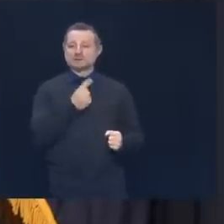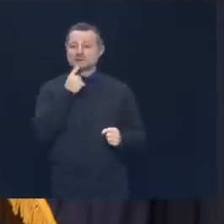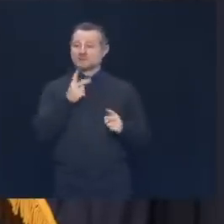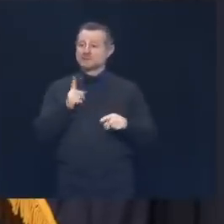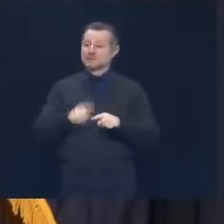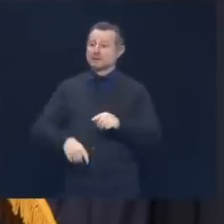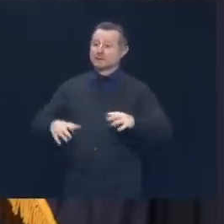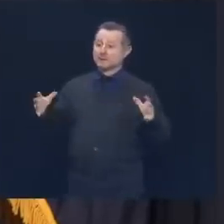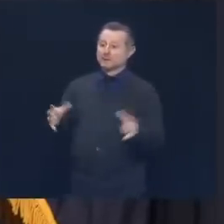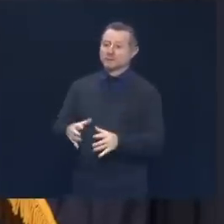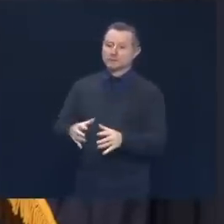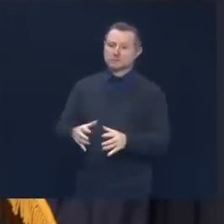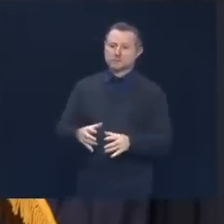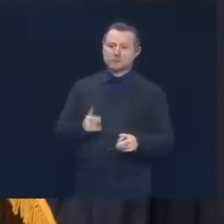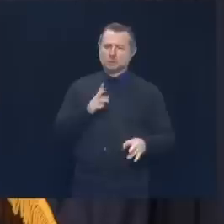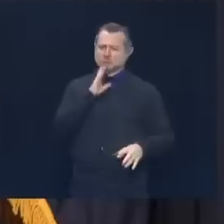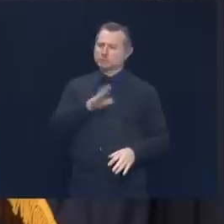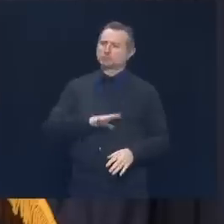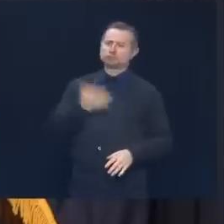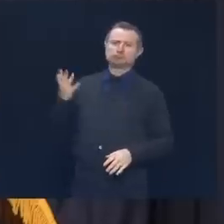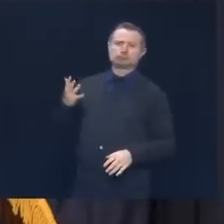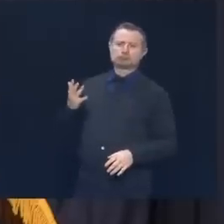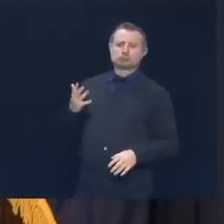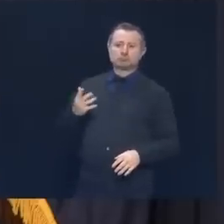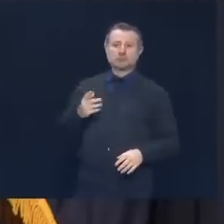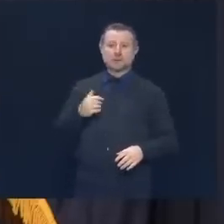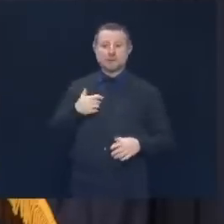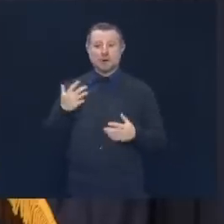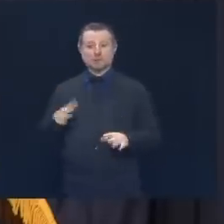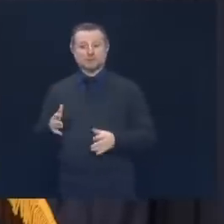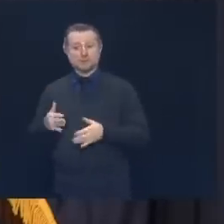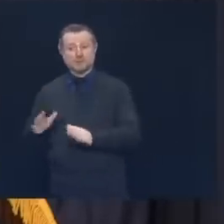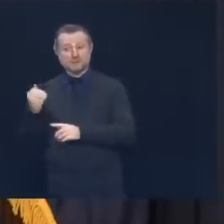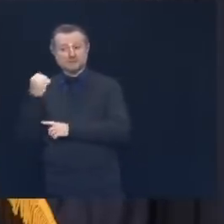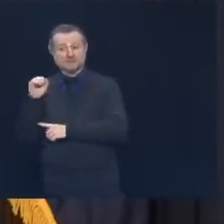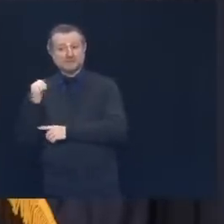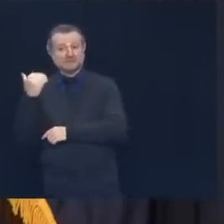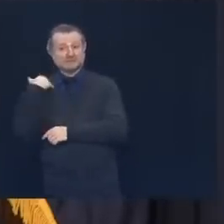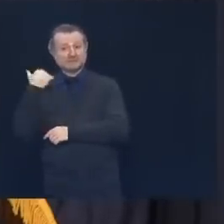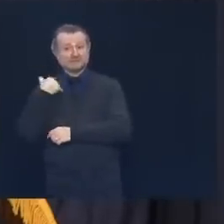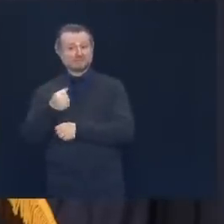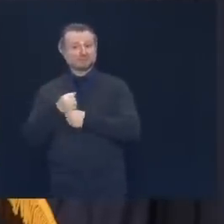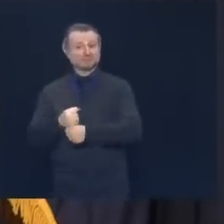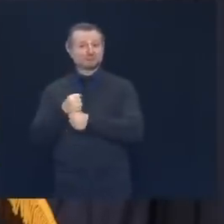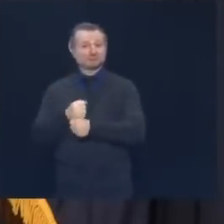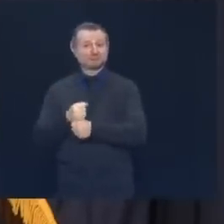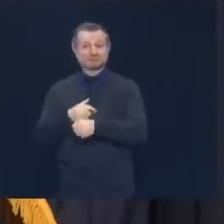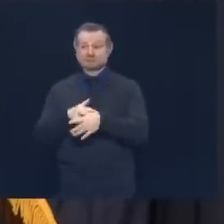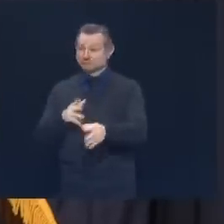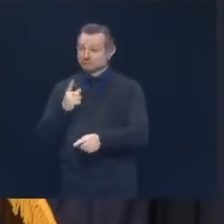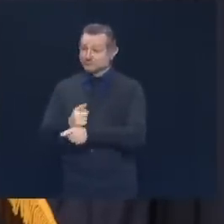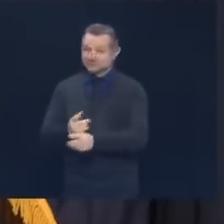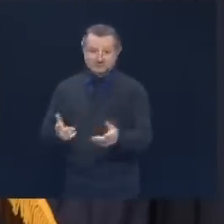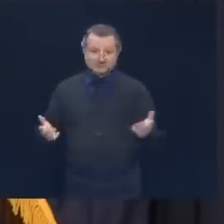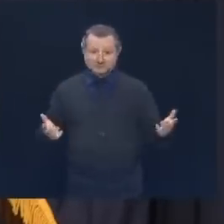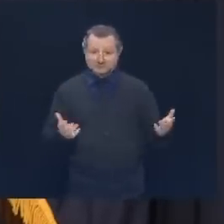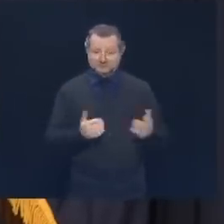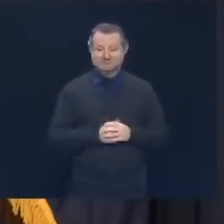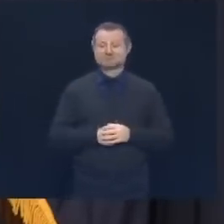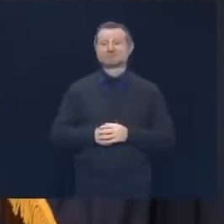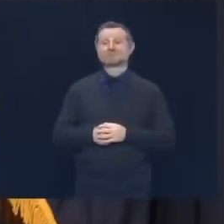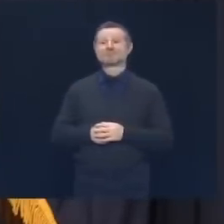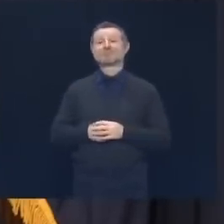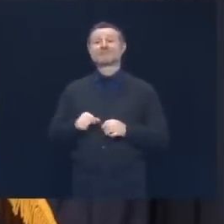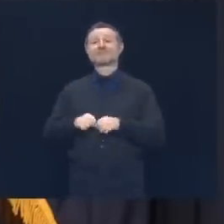We allowed demonstrations here. Well, why? Technically, they violate the